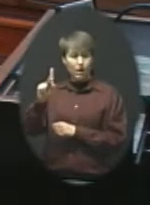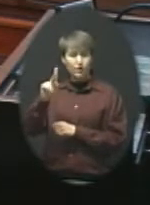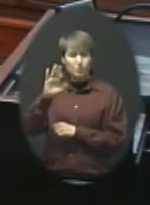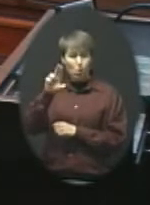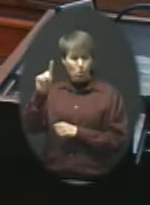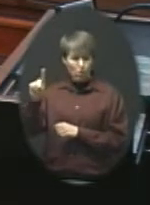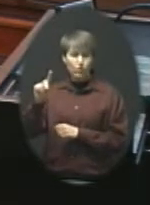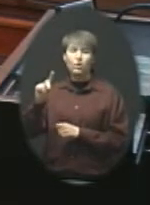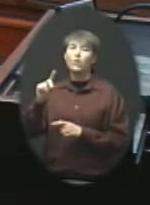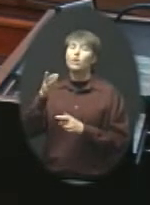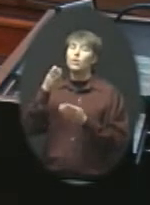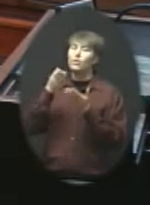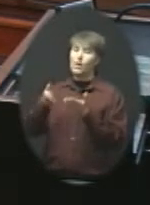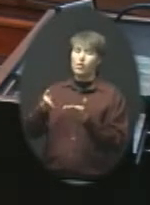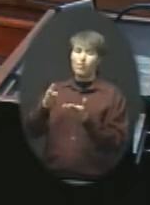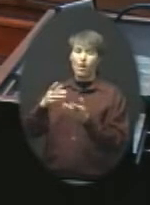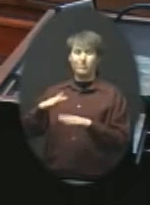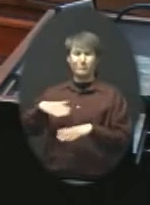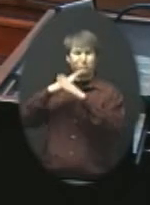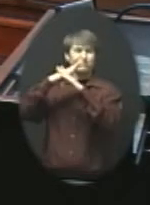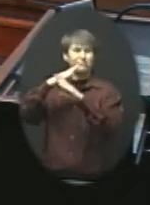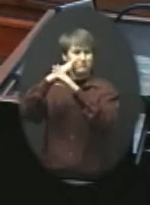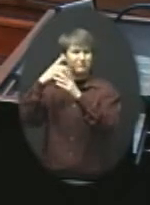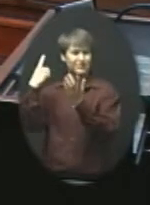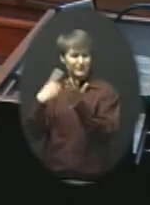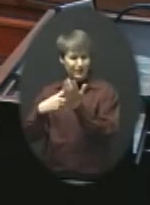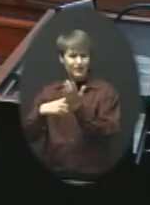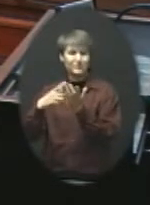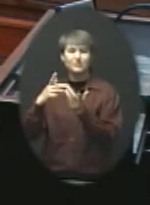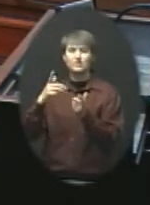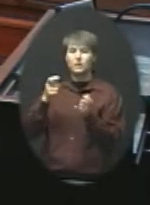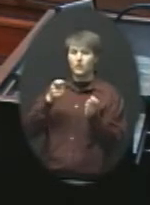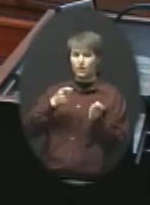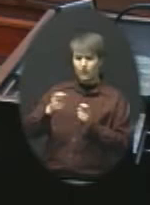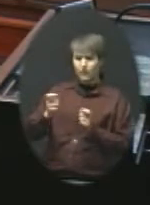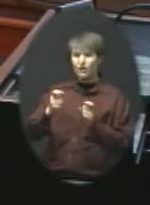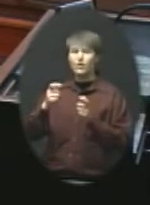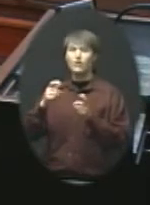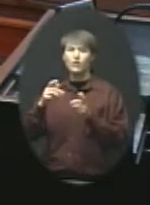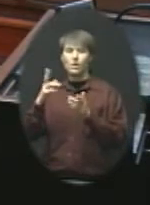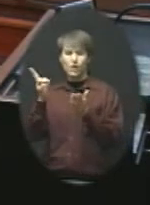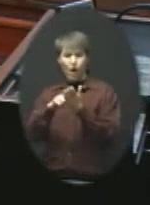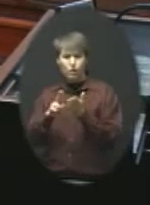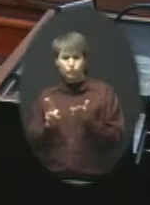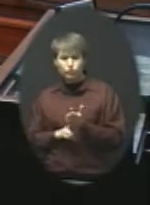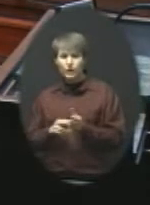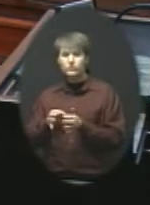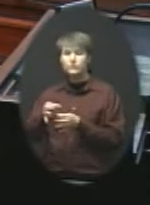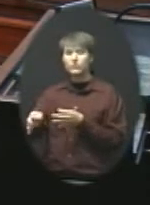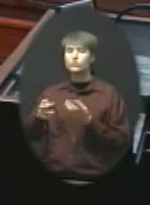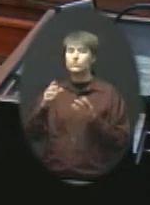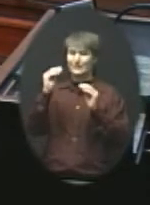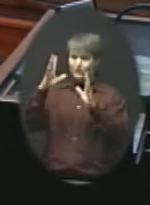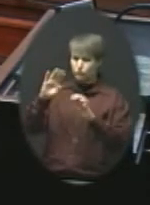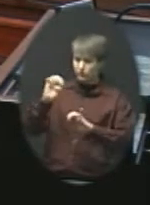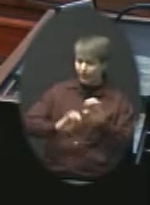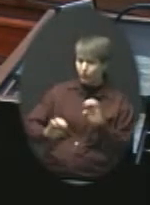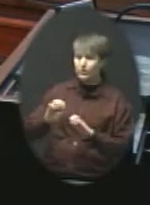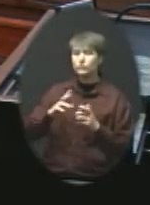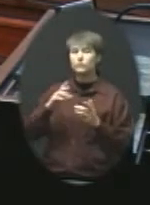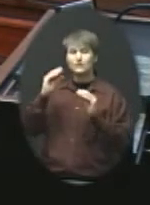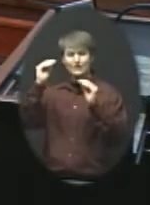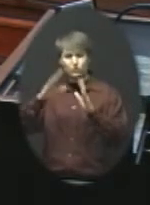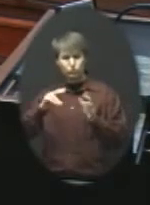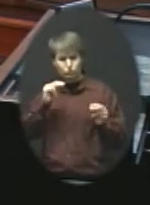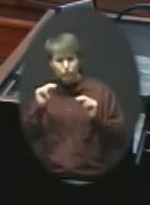thereby impeding discussions of administration's evaluations, contract extensions, teacher evaluation,